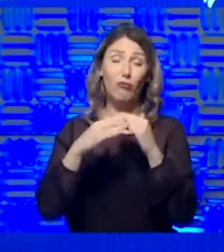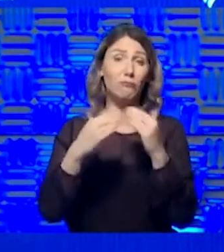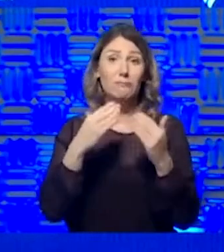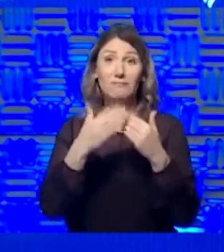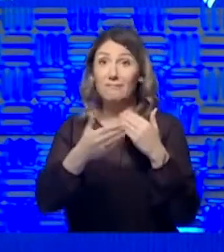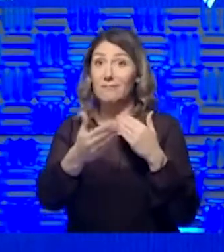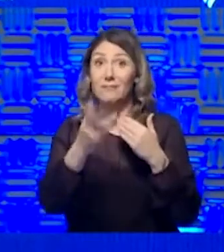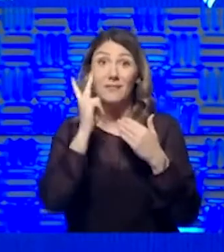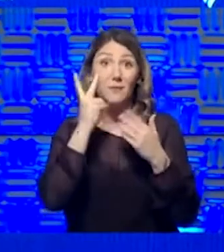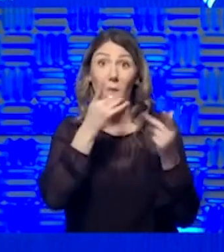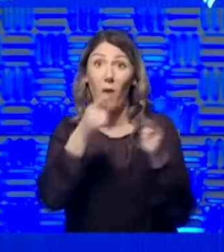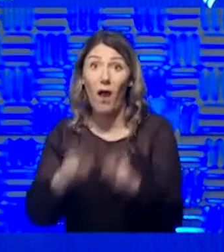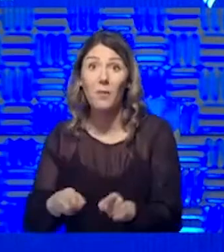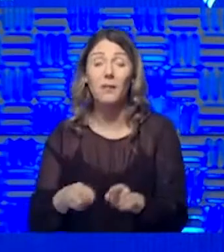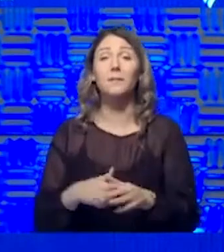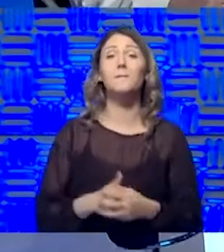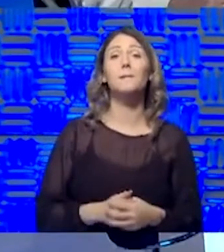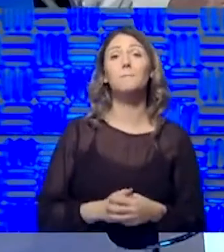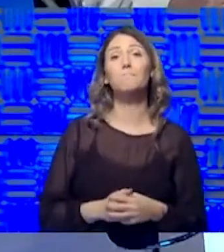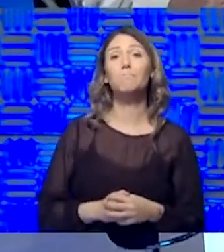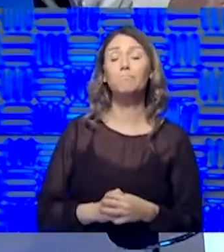that, I think.